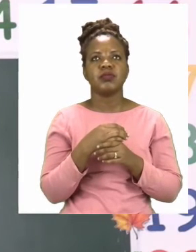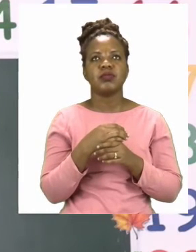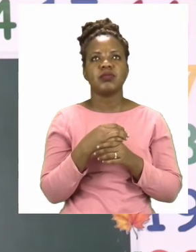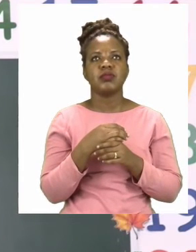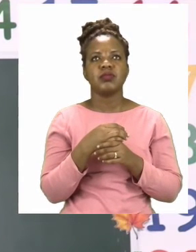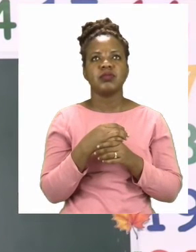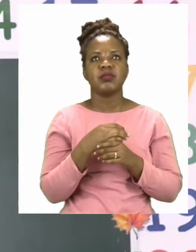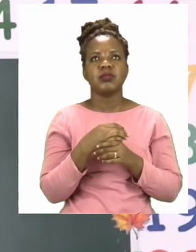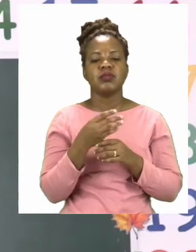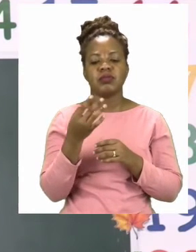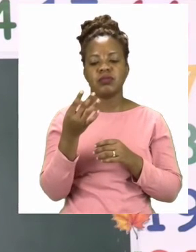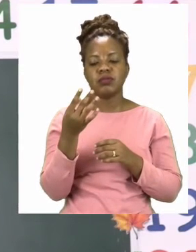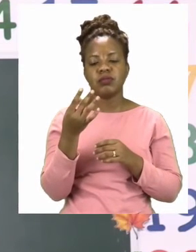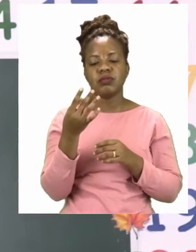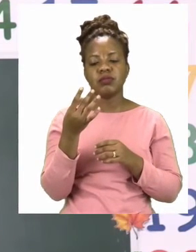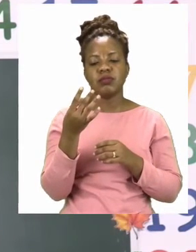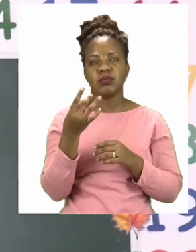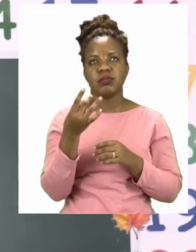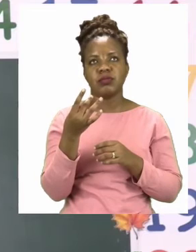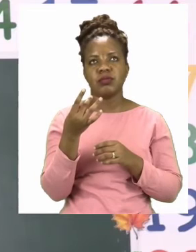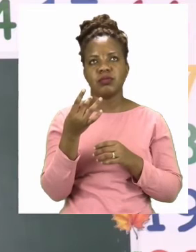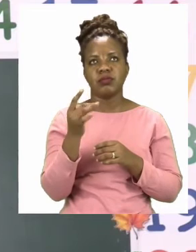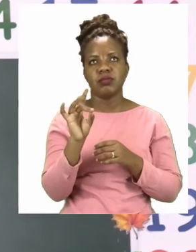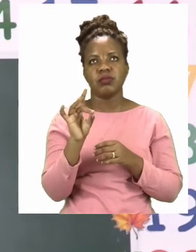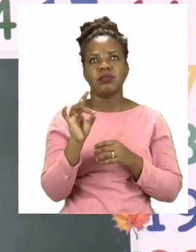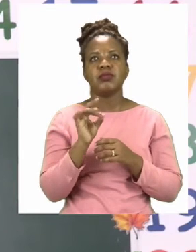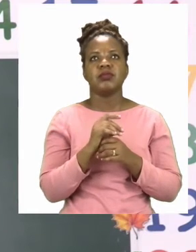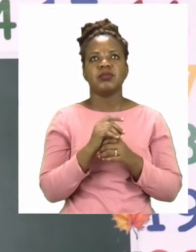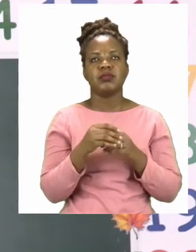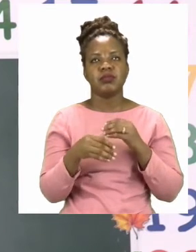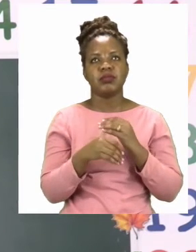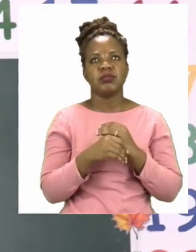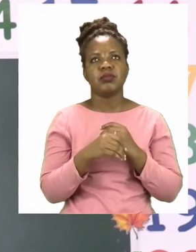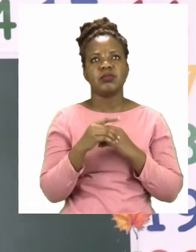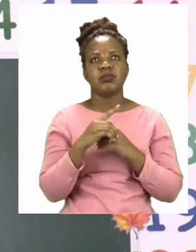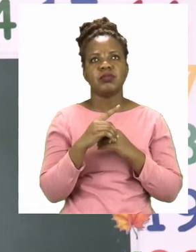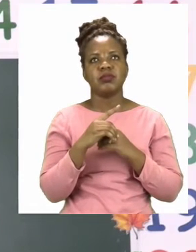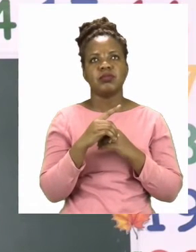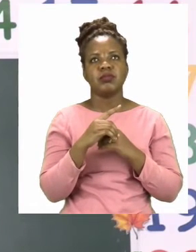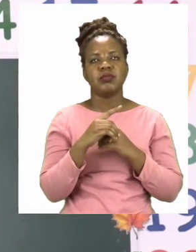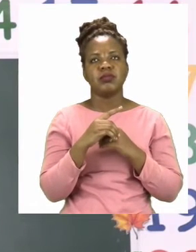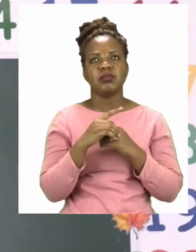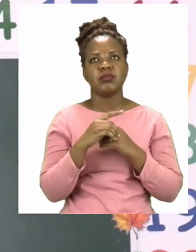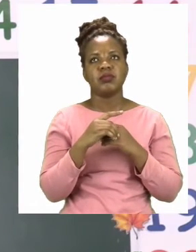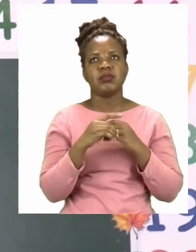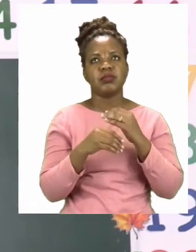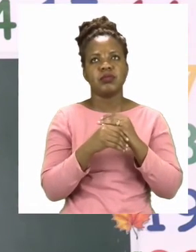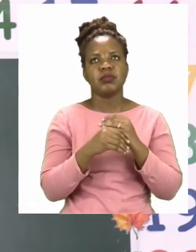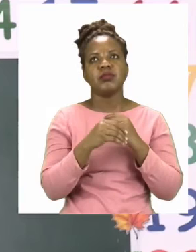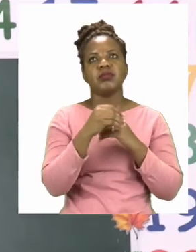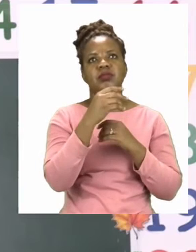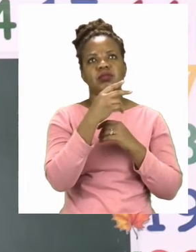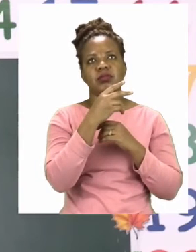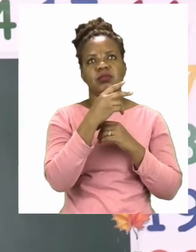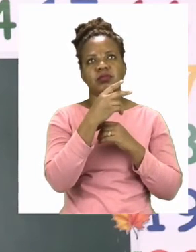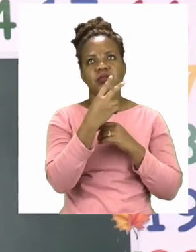is 8. So we're going to put our 8. If we continue counting in twos for